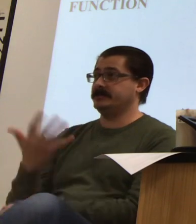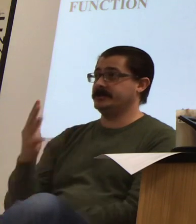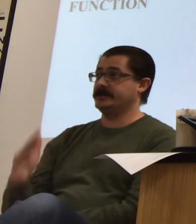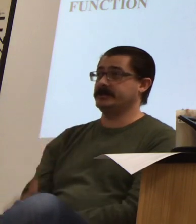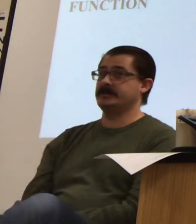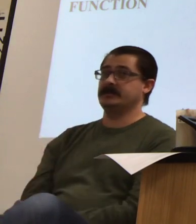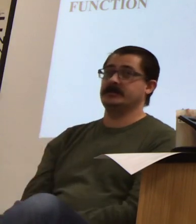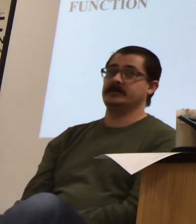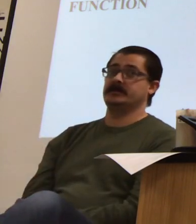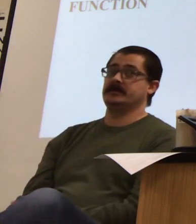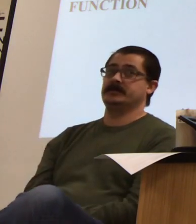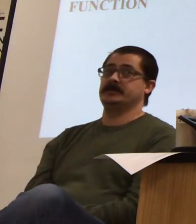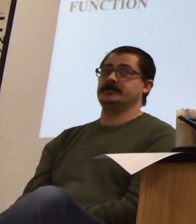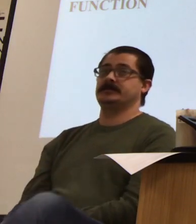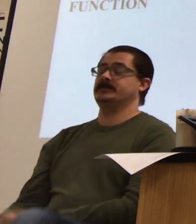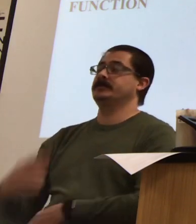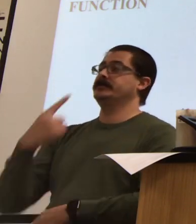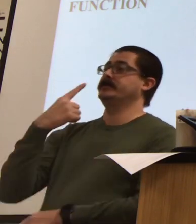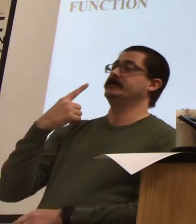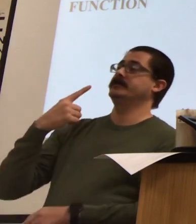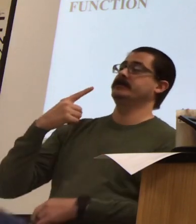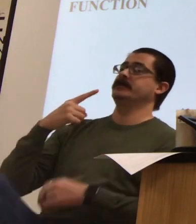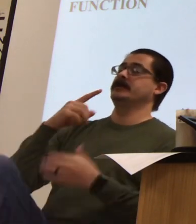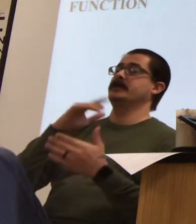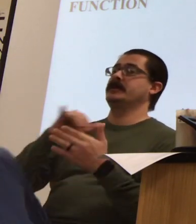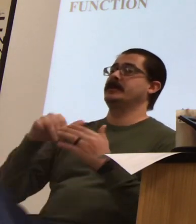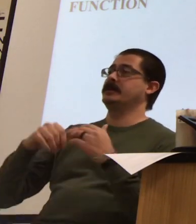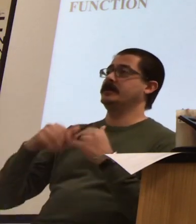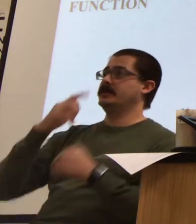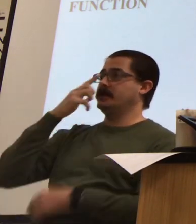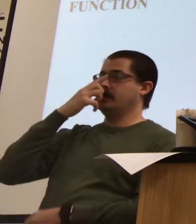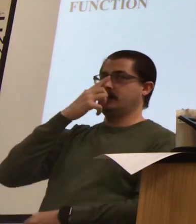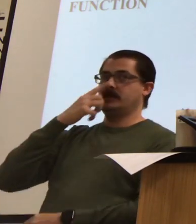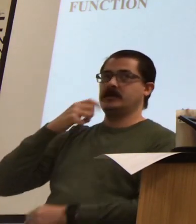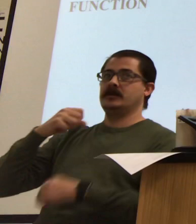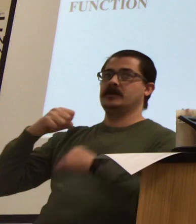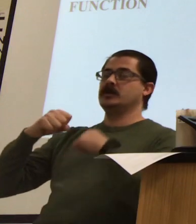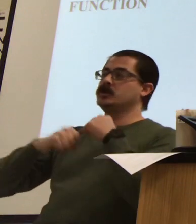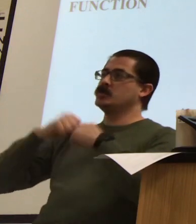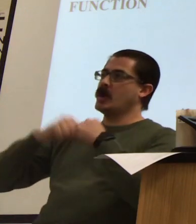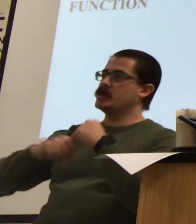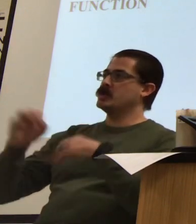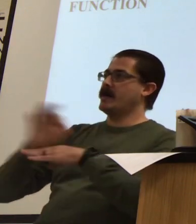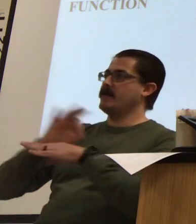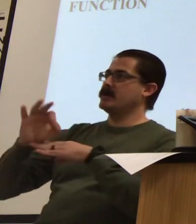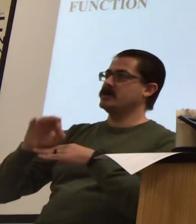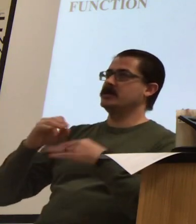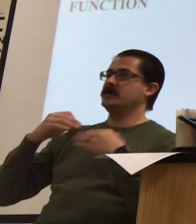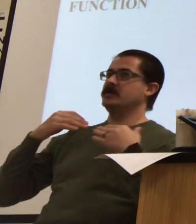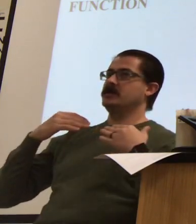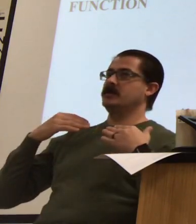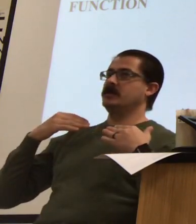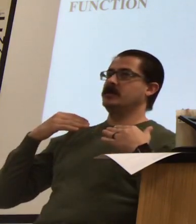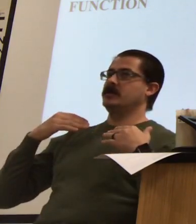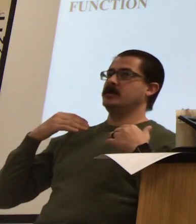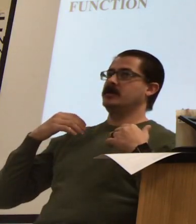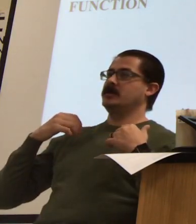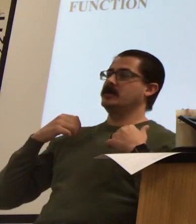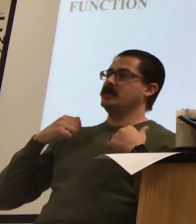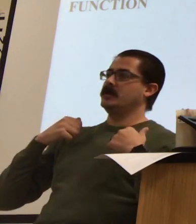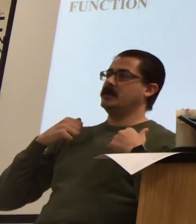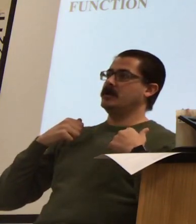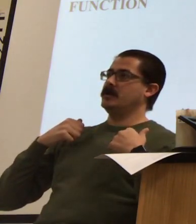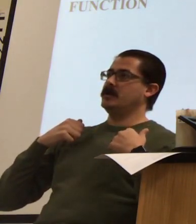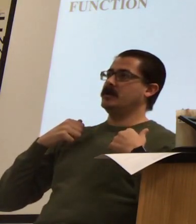study of anatomy and physiology is the study of structure and function. You can take anatomy by itself and physiology by itself. That's what I did. Here we teach it together because they